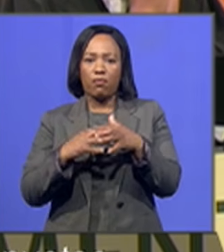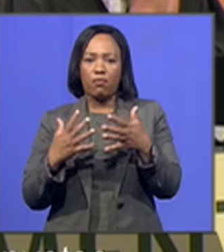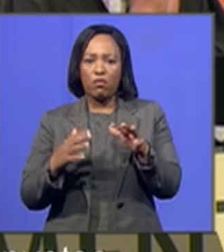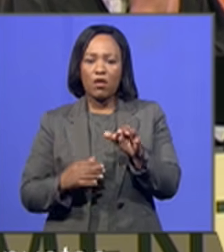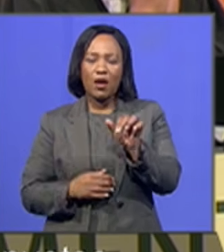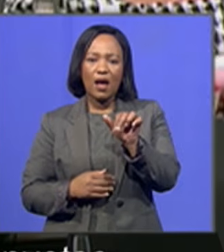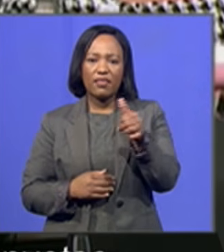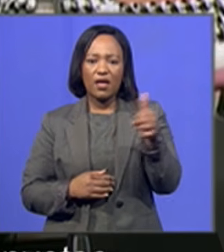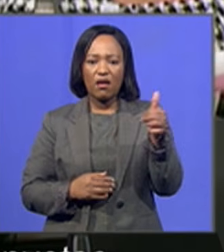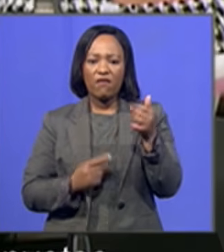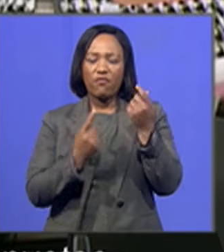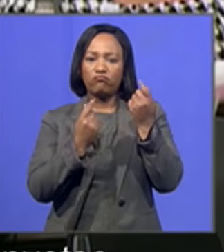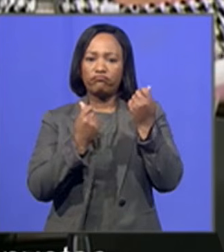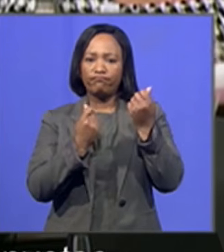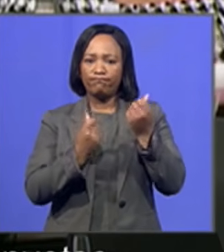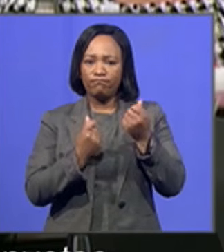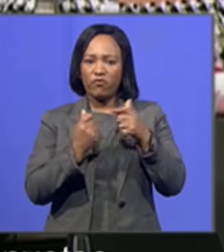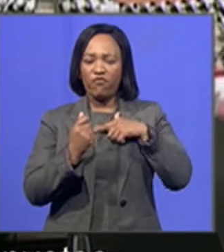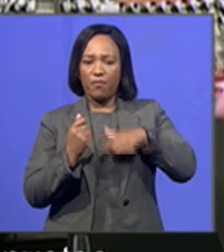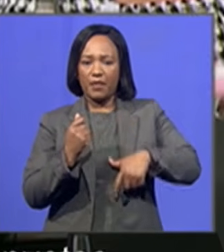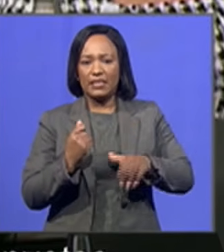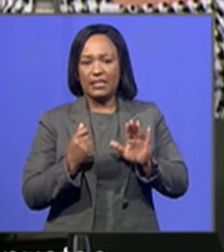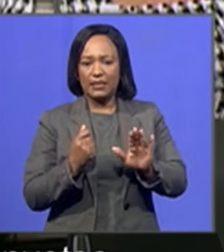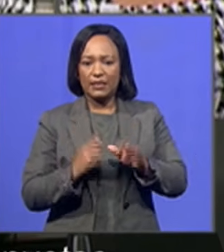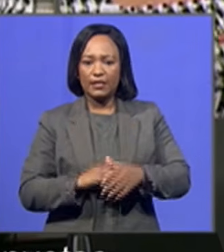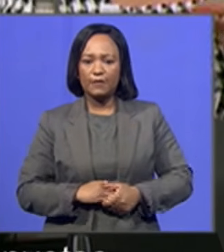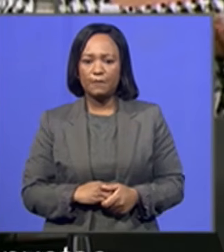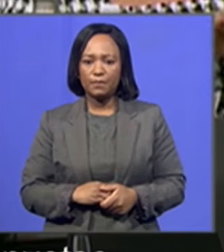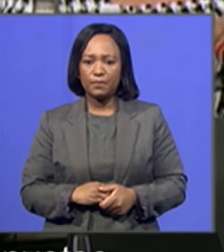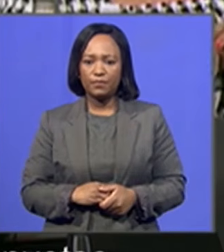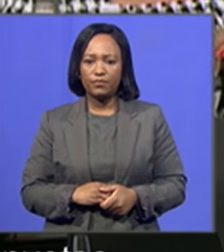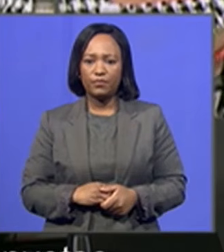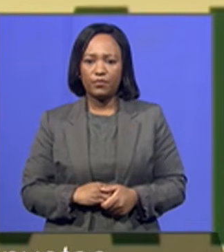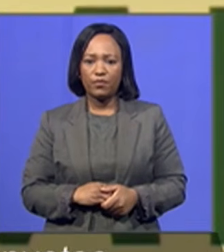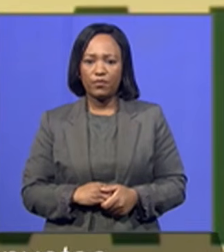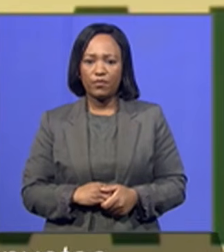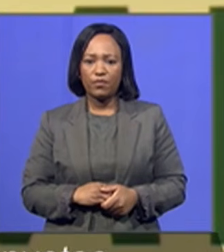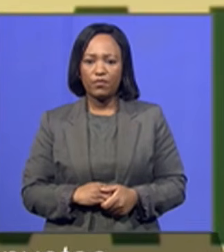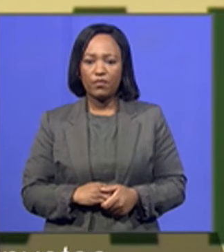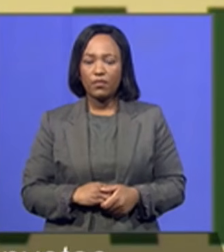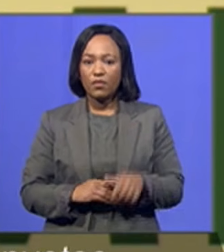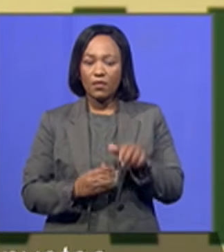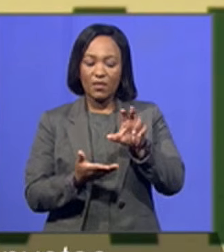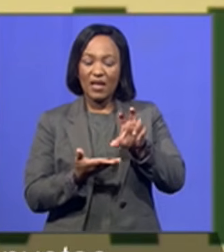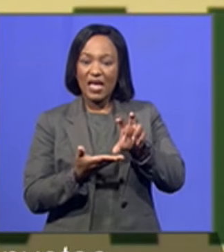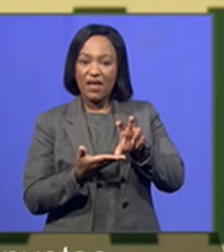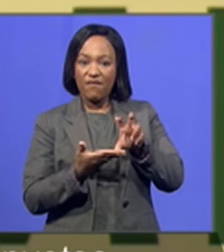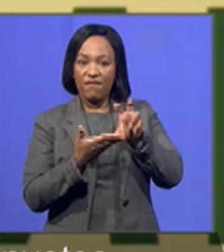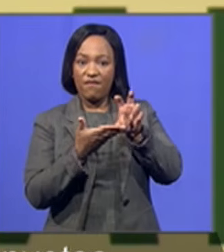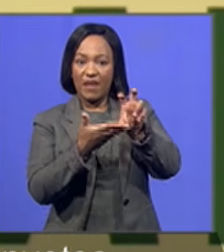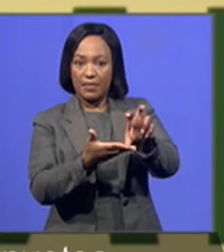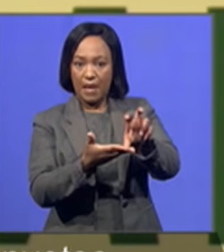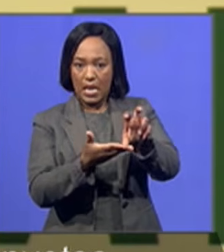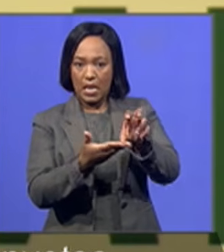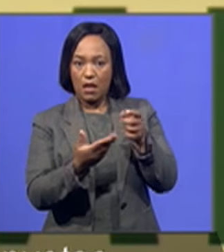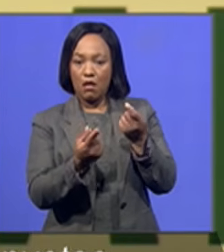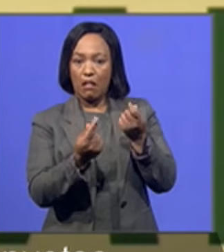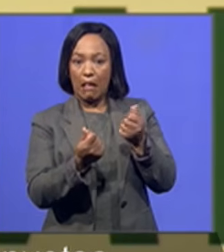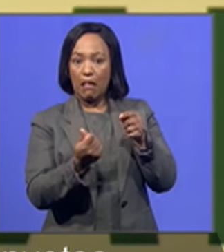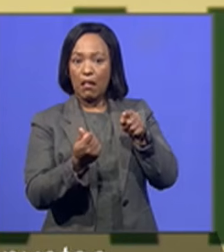diboka tsa matsete tsa mopresidente. The investment drive we've launched has made